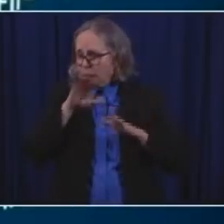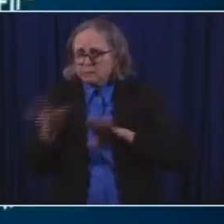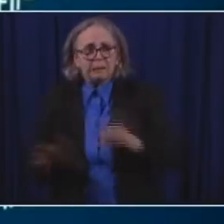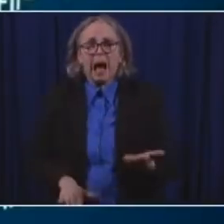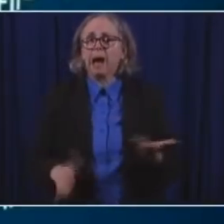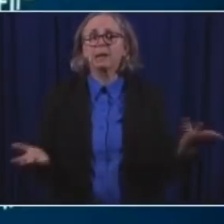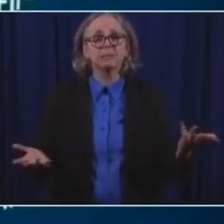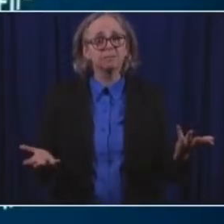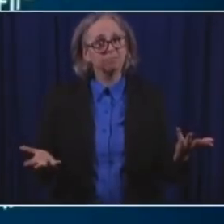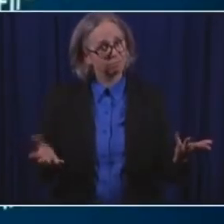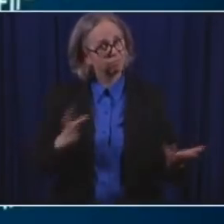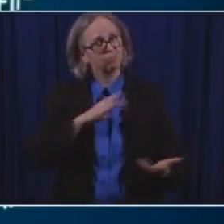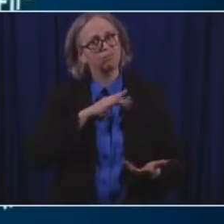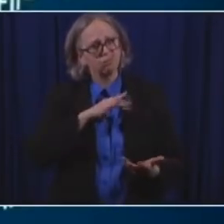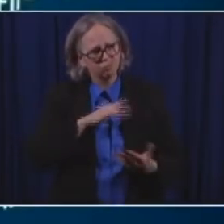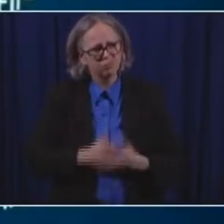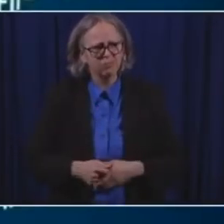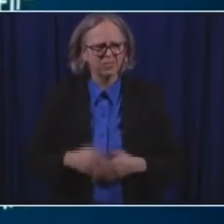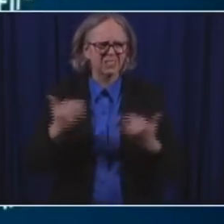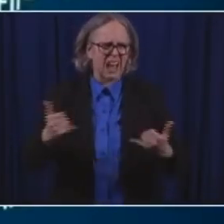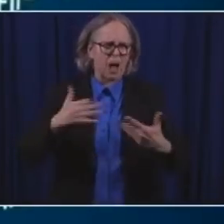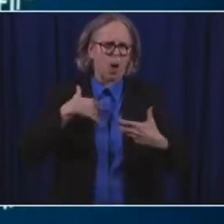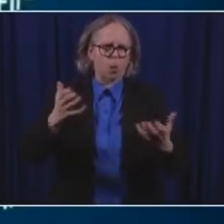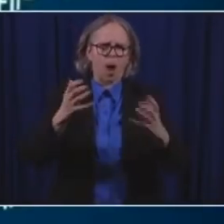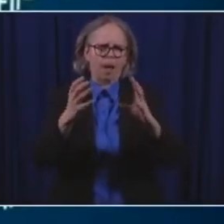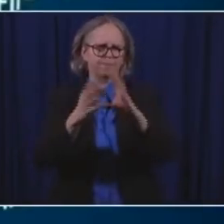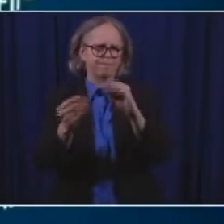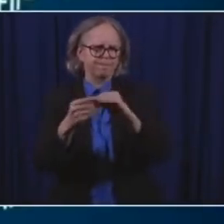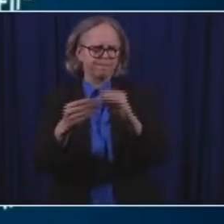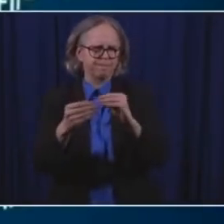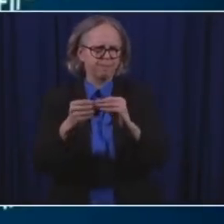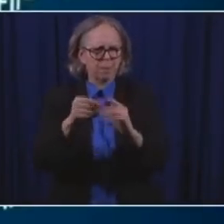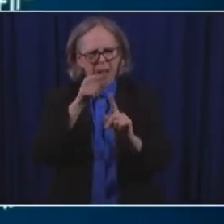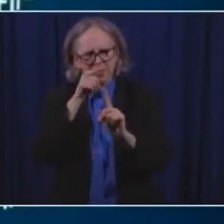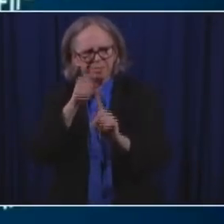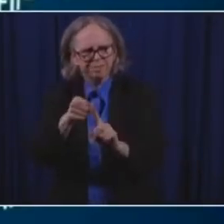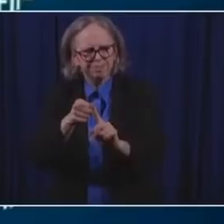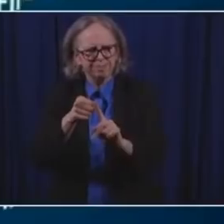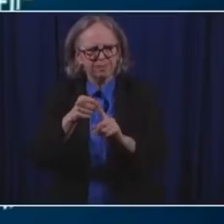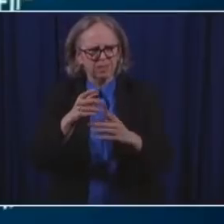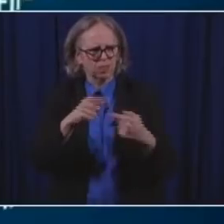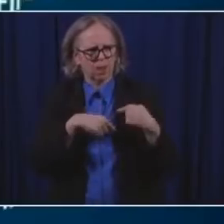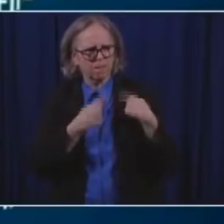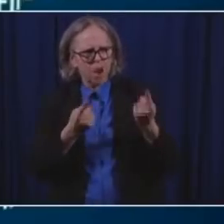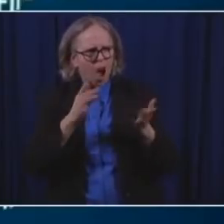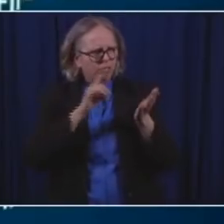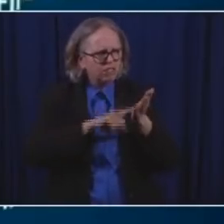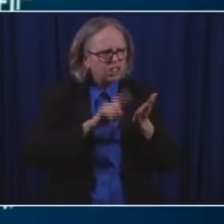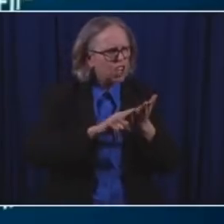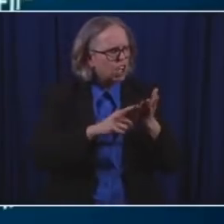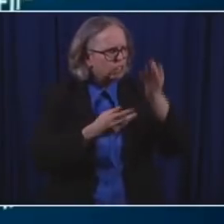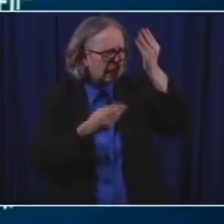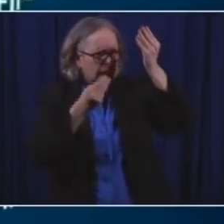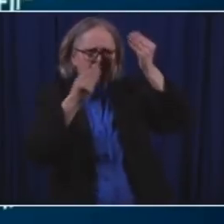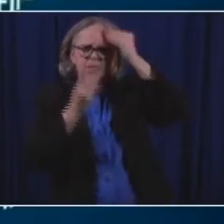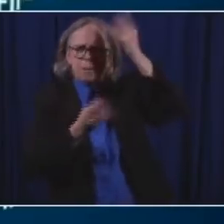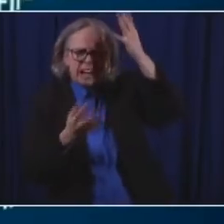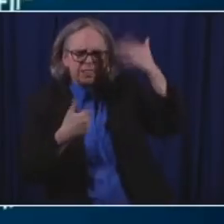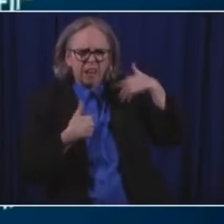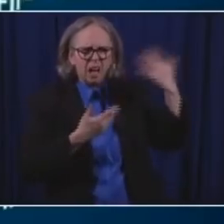like to make a few comments about the information we know about the two vaccine candidates from Pfizer and